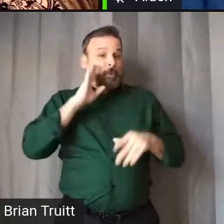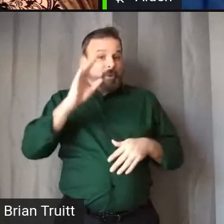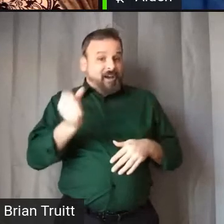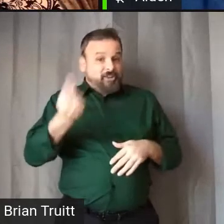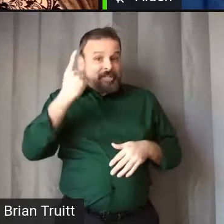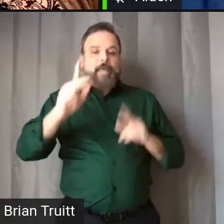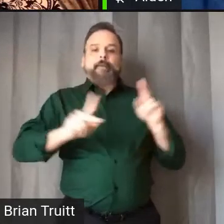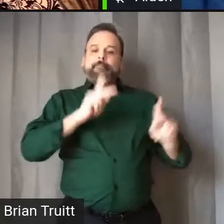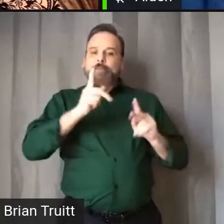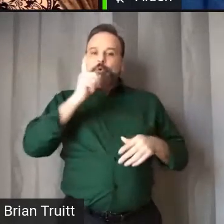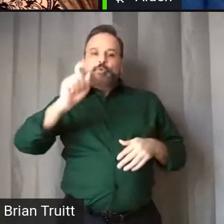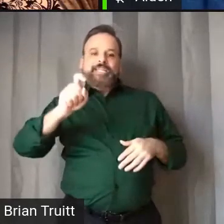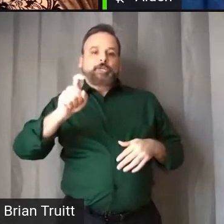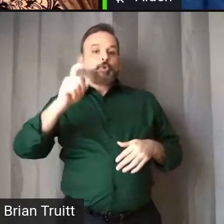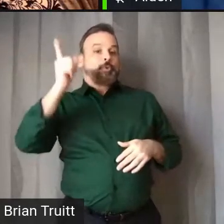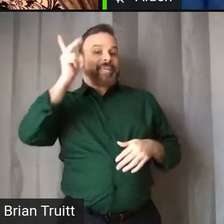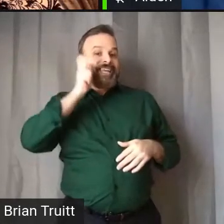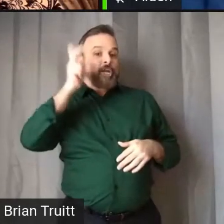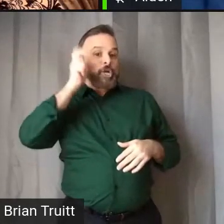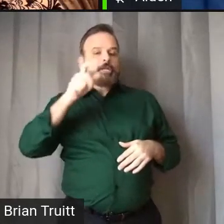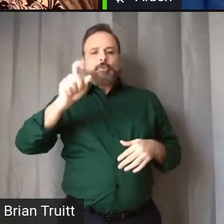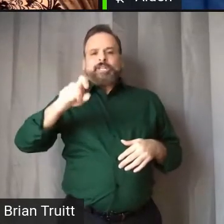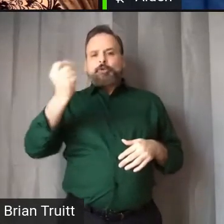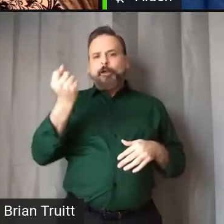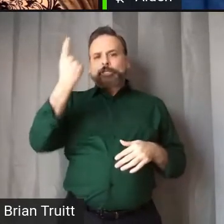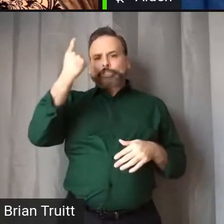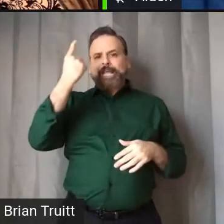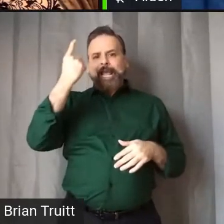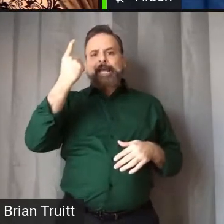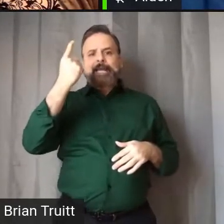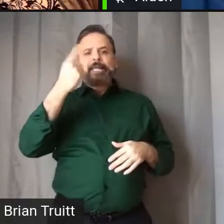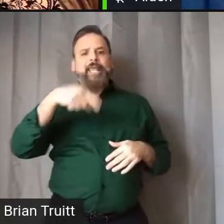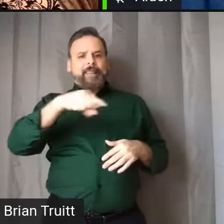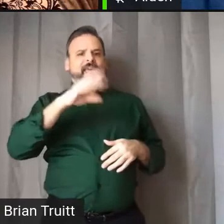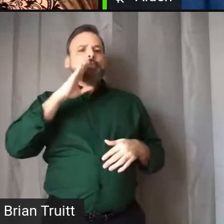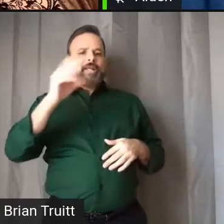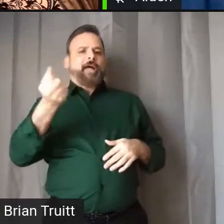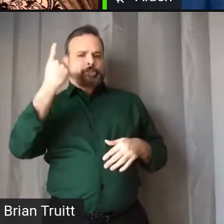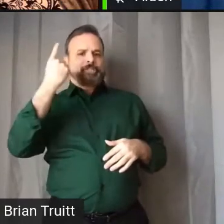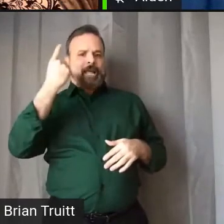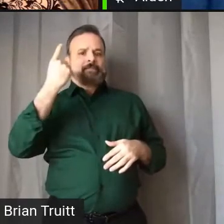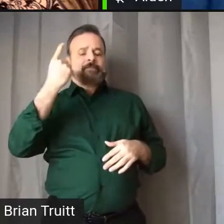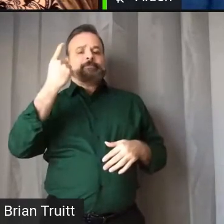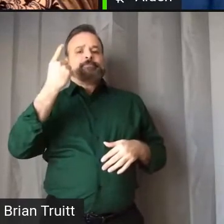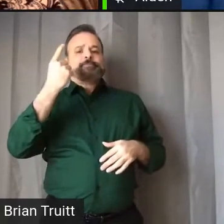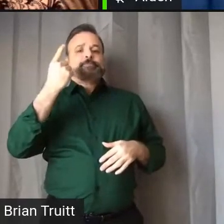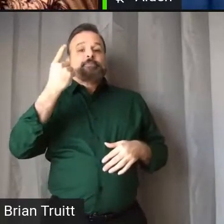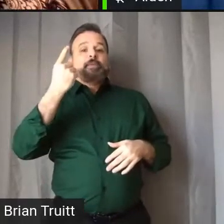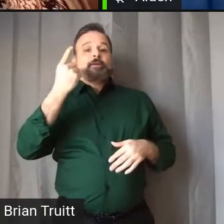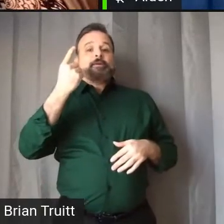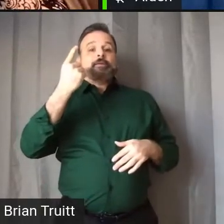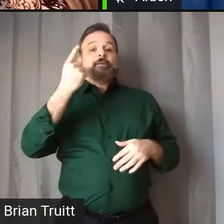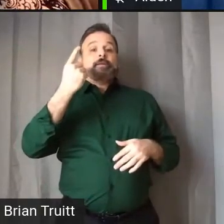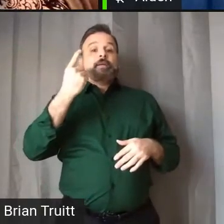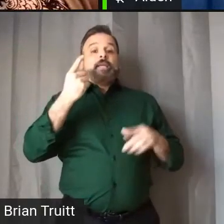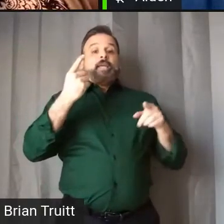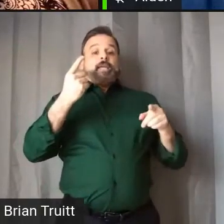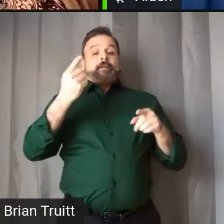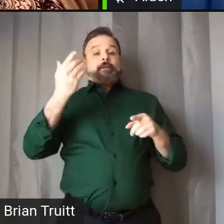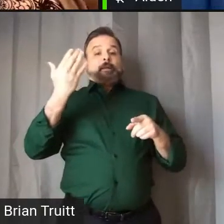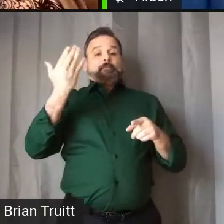who need to hear it, who need to understand it, they're going to understand it. In When the Moon Was